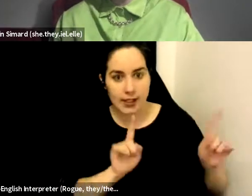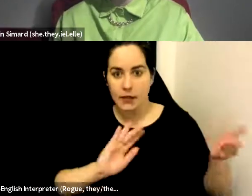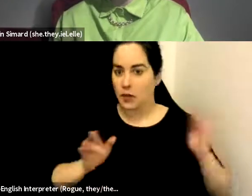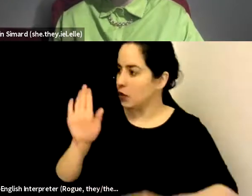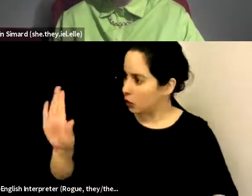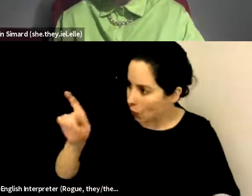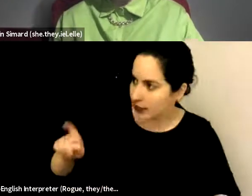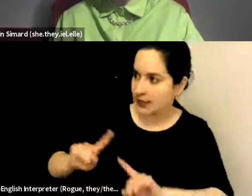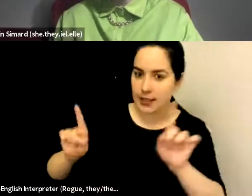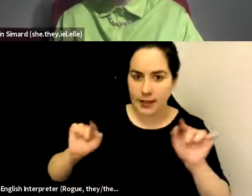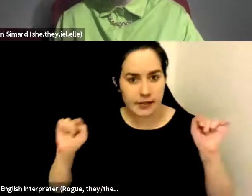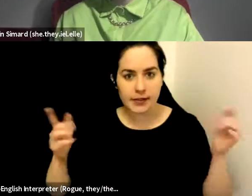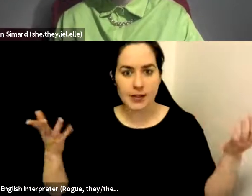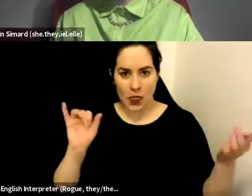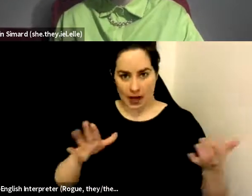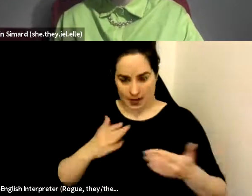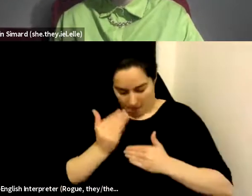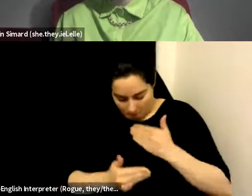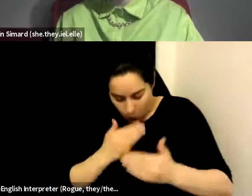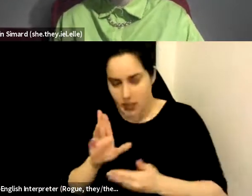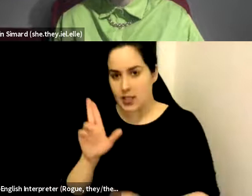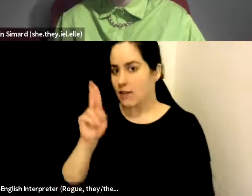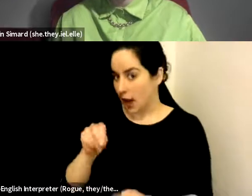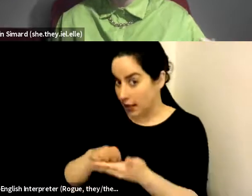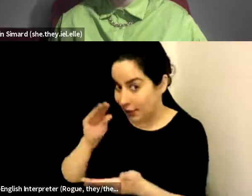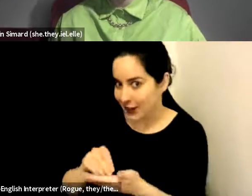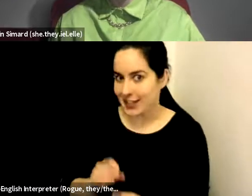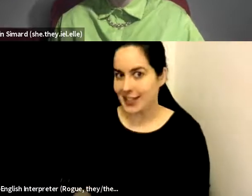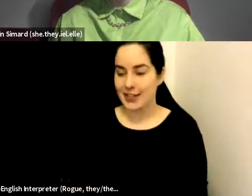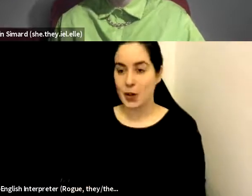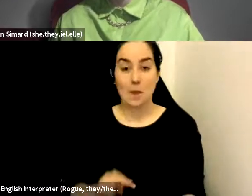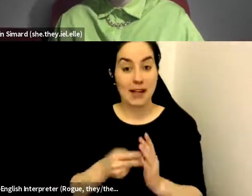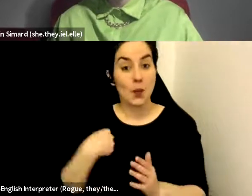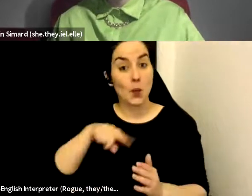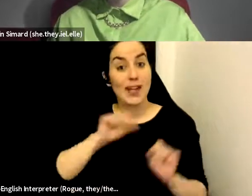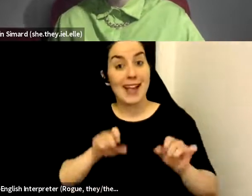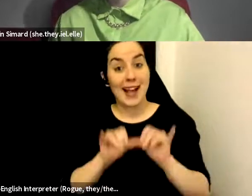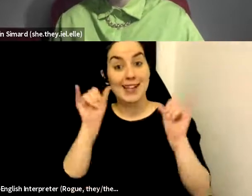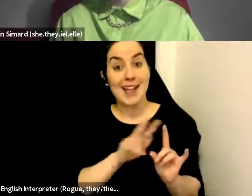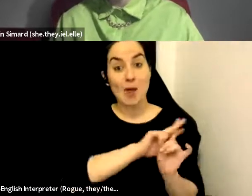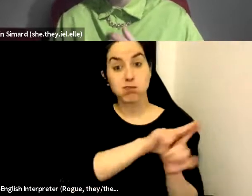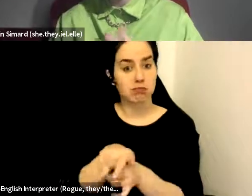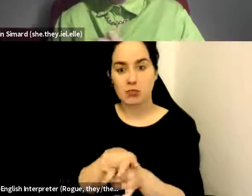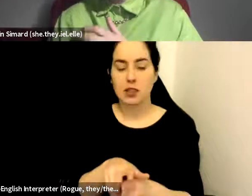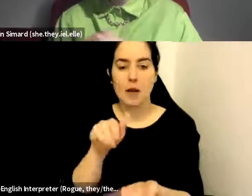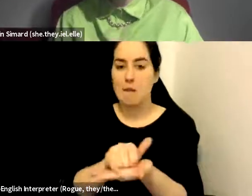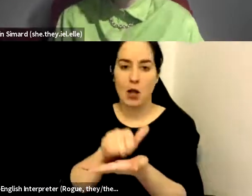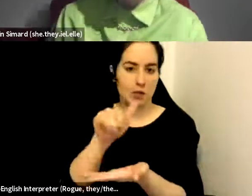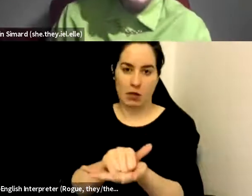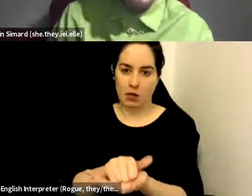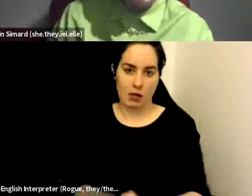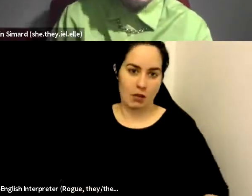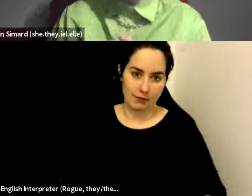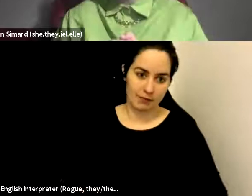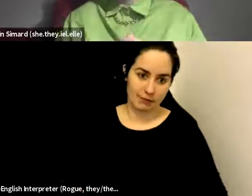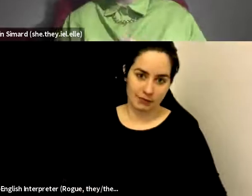I think part of unlearning is also unlearning that everything is the same and that there's really this like, and to really get